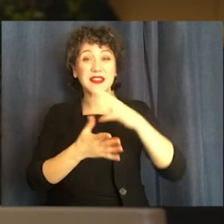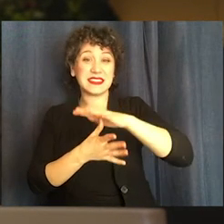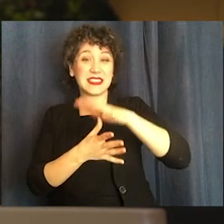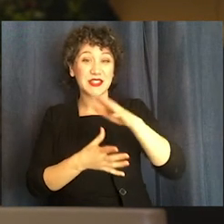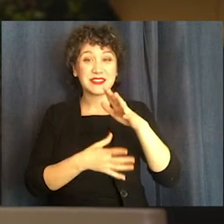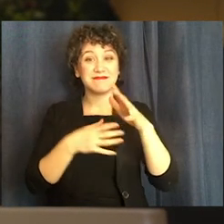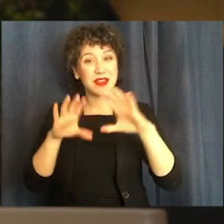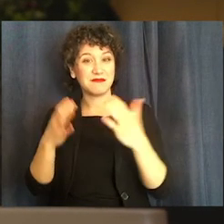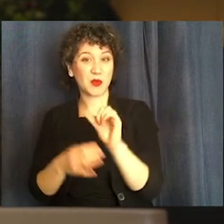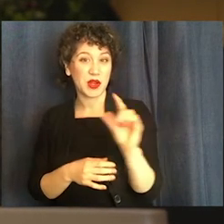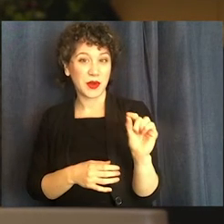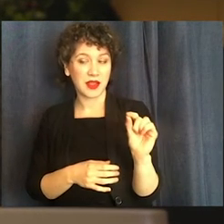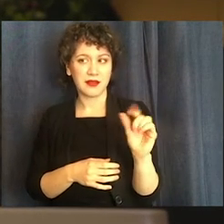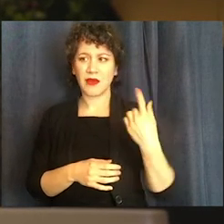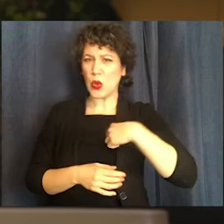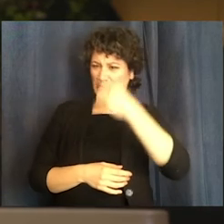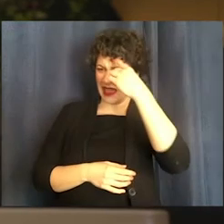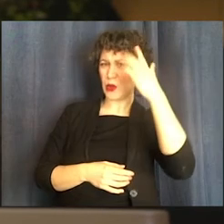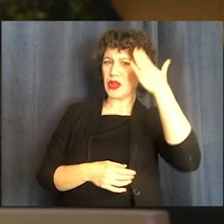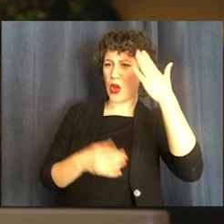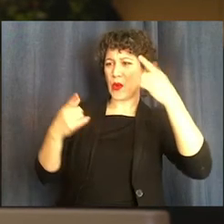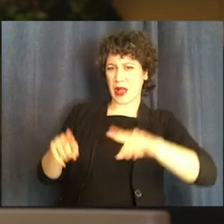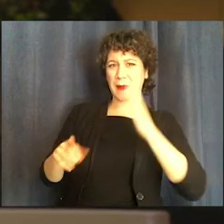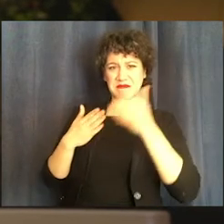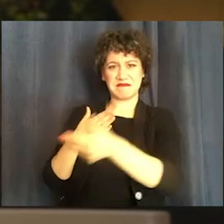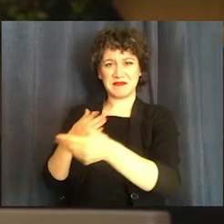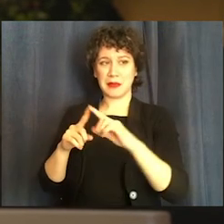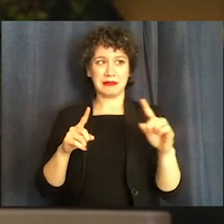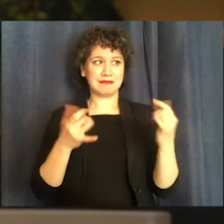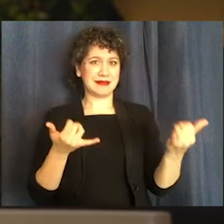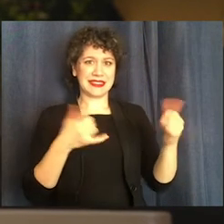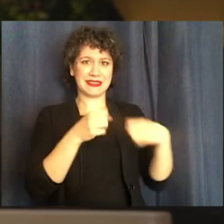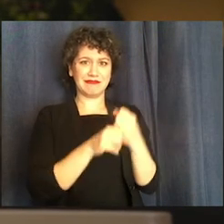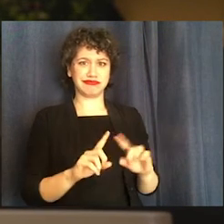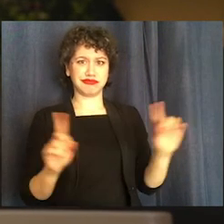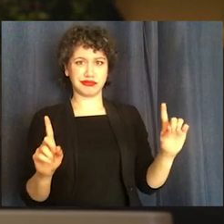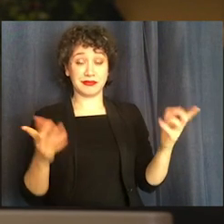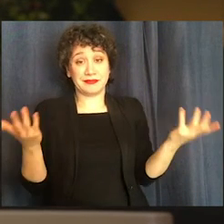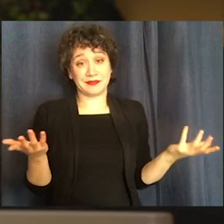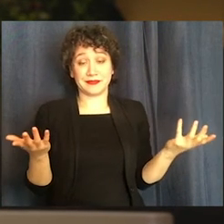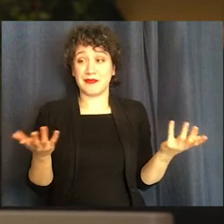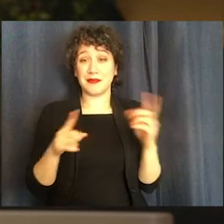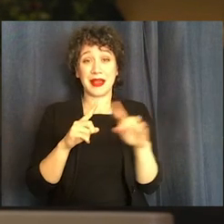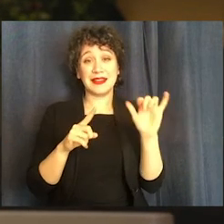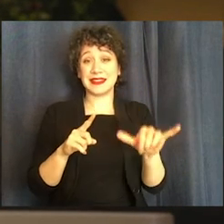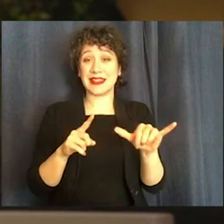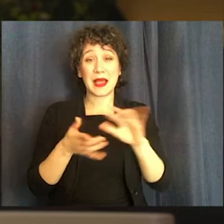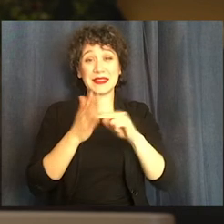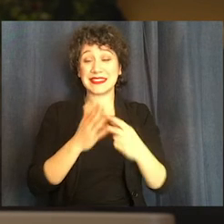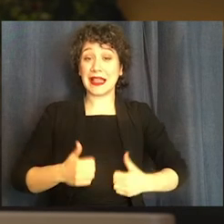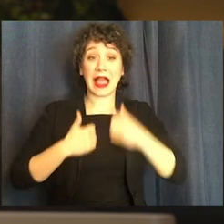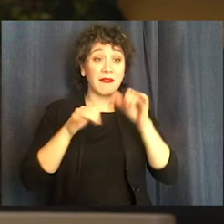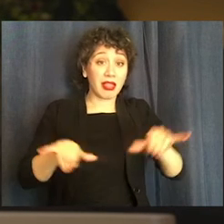no pattern. You never know what will happen in your life. You always need to be prepared for whatever life throws at you. Although life hasn't